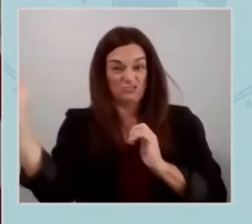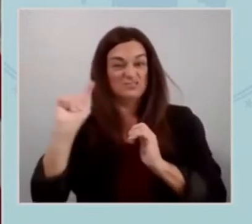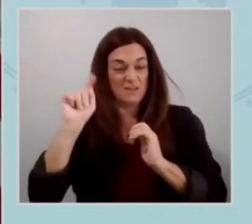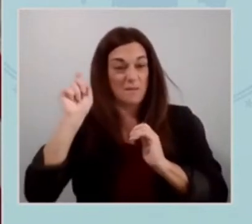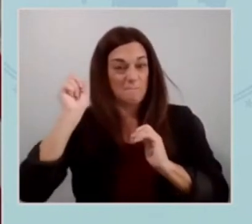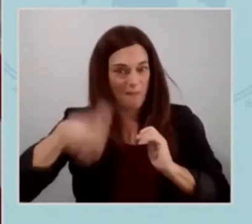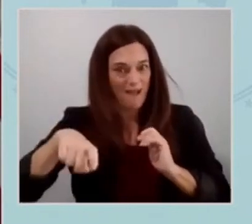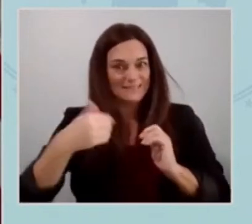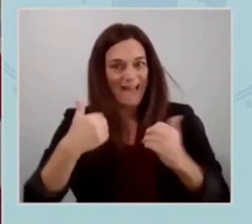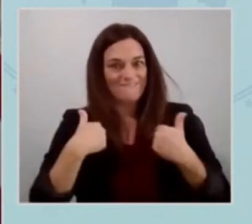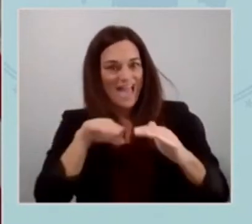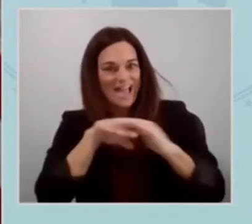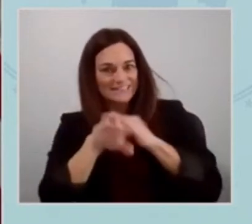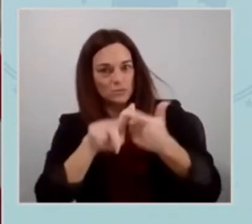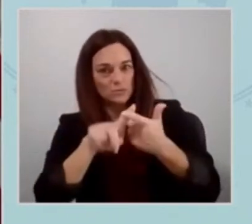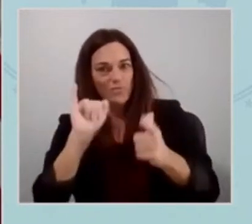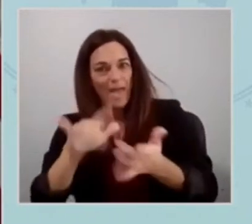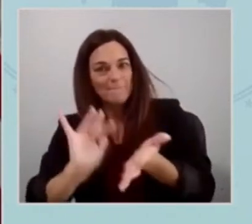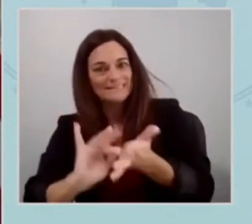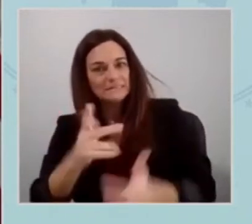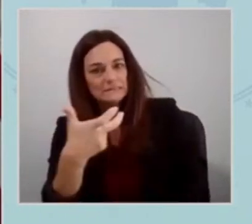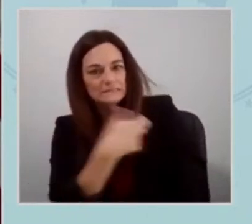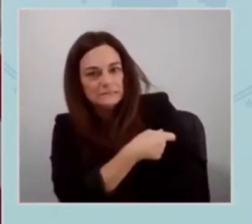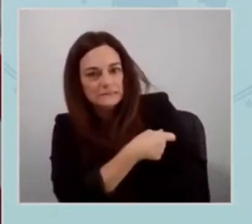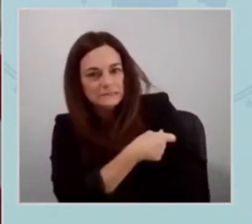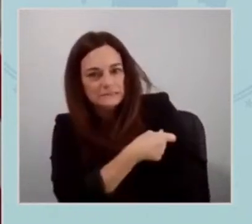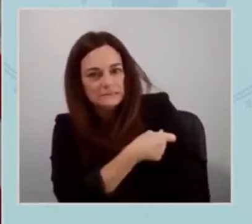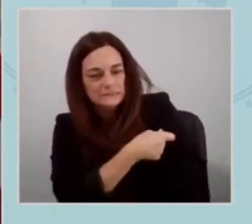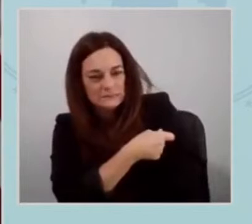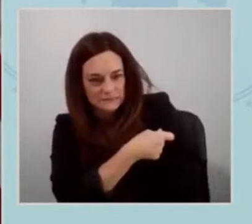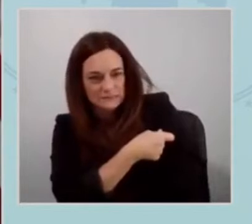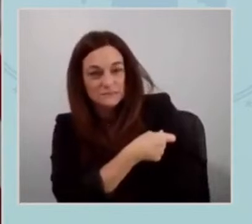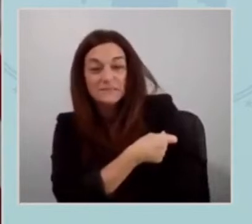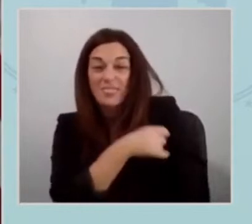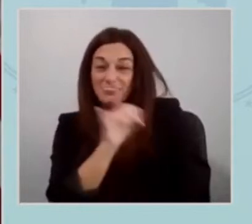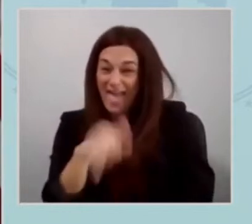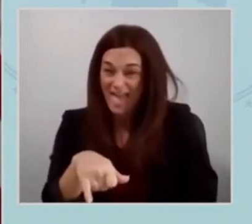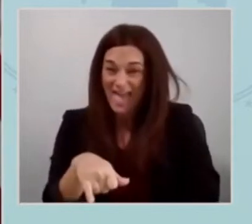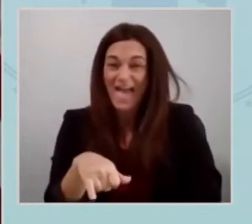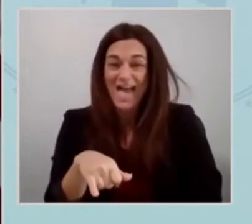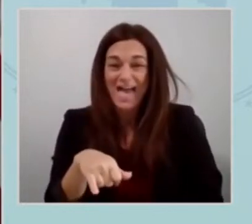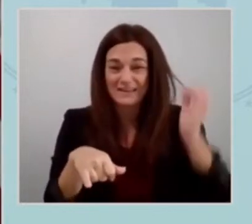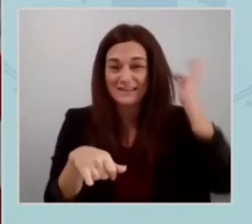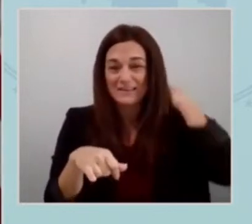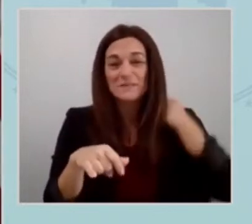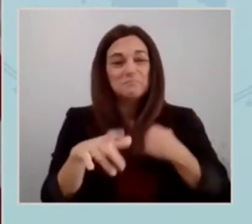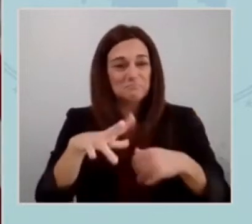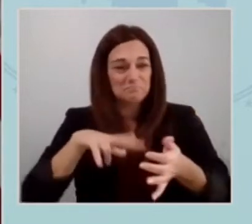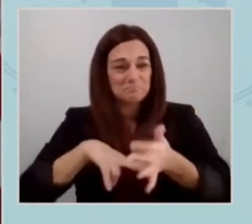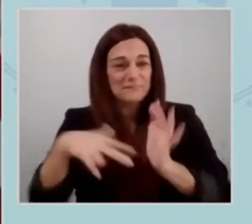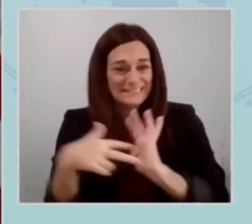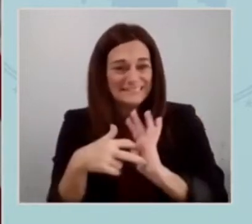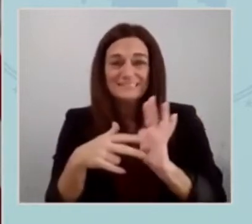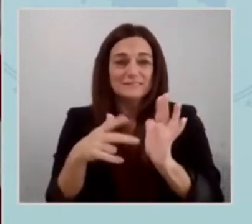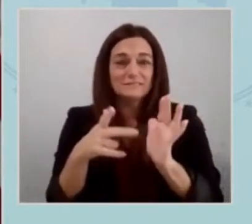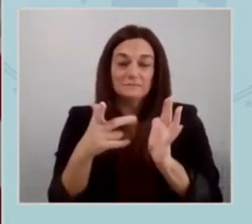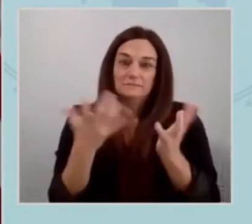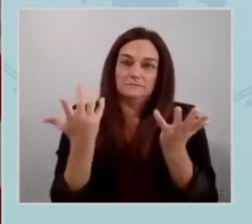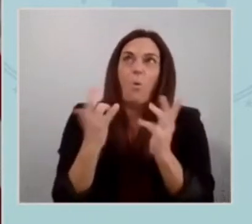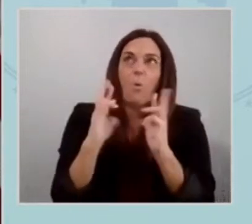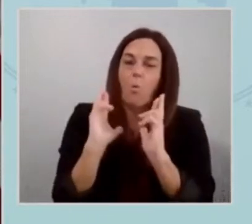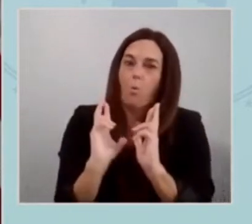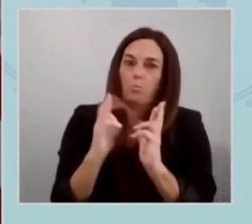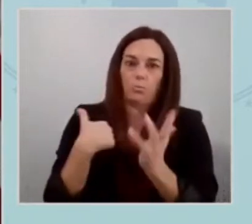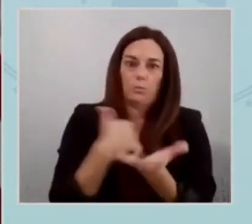340 million Americans, and others I might add, have to have access to that vaccination. And so that's going